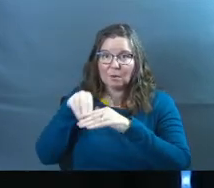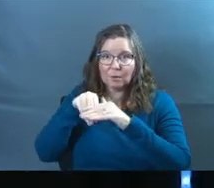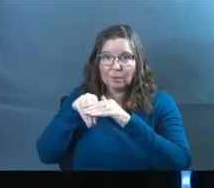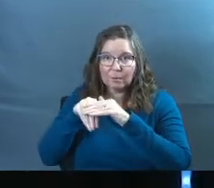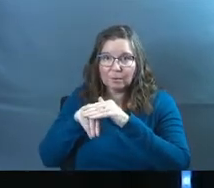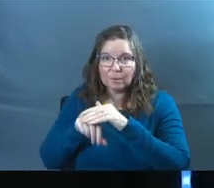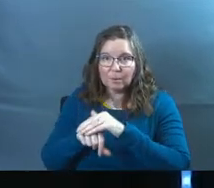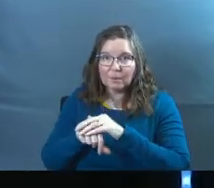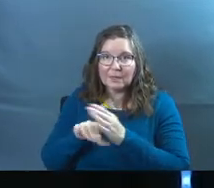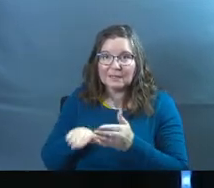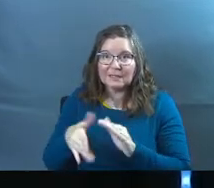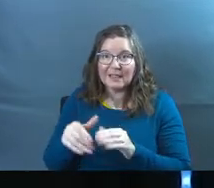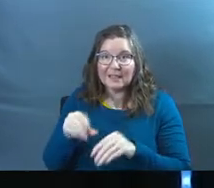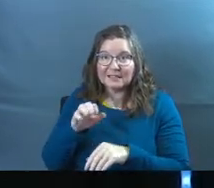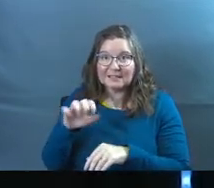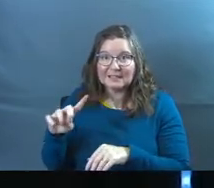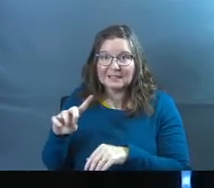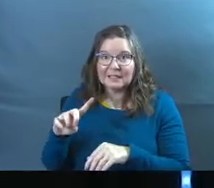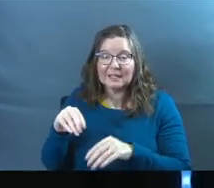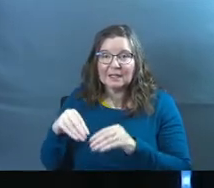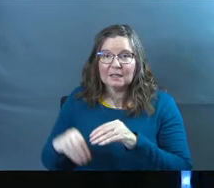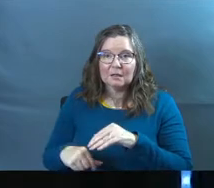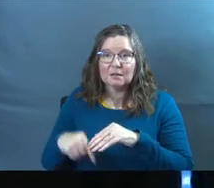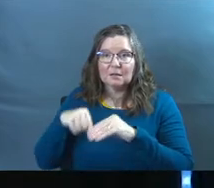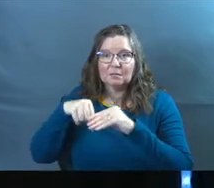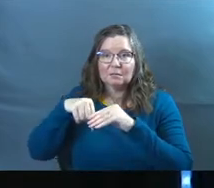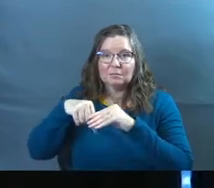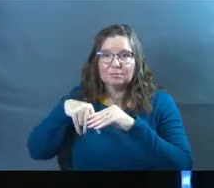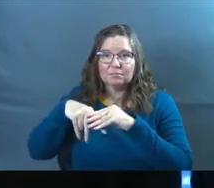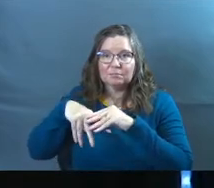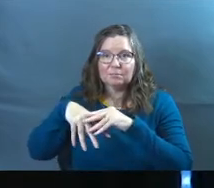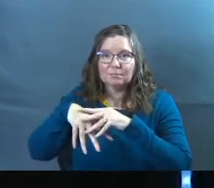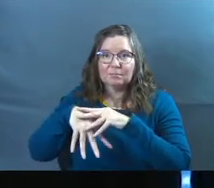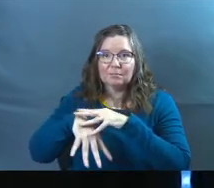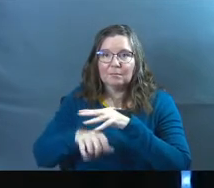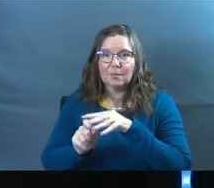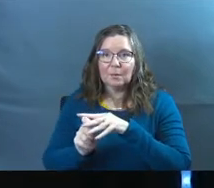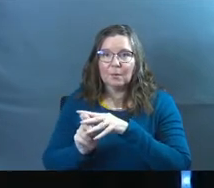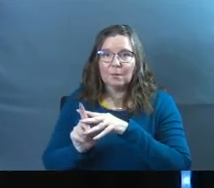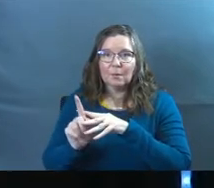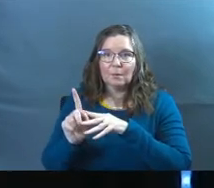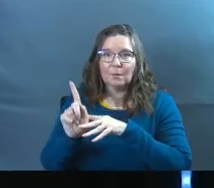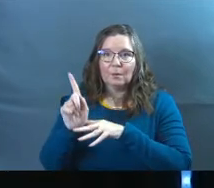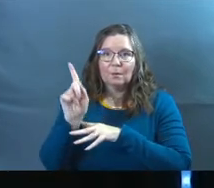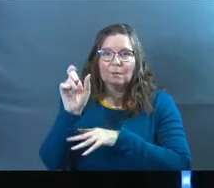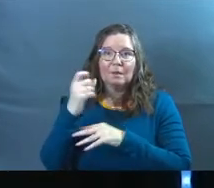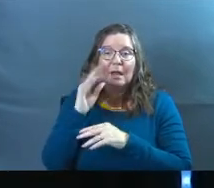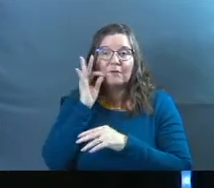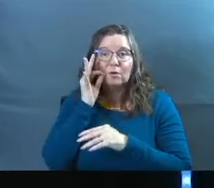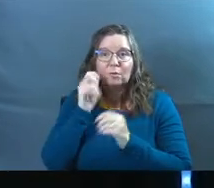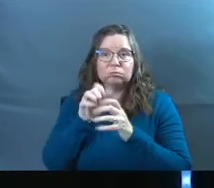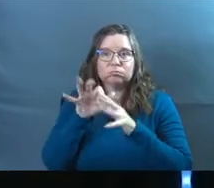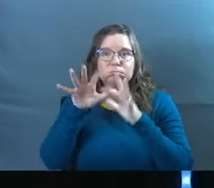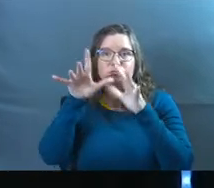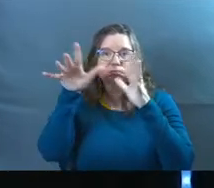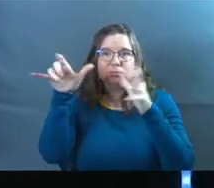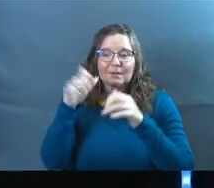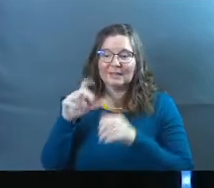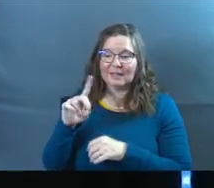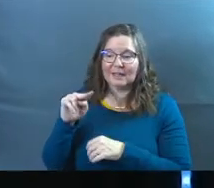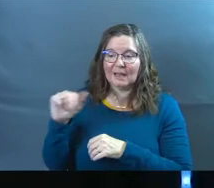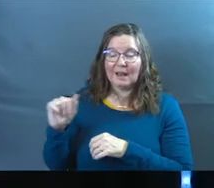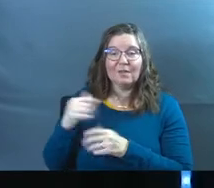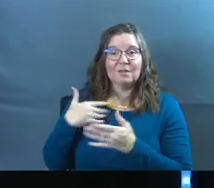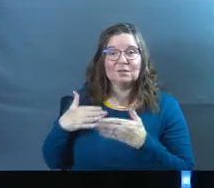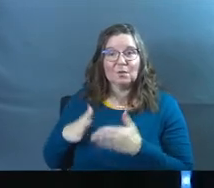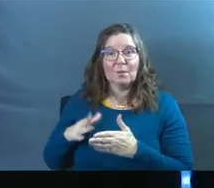it goes through a death as a seed, it bringeth forth much fruit. This is the DNA of the whole human soul, and this is the way the kingdom of